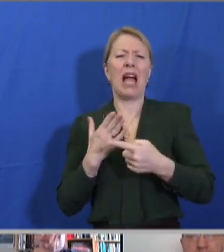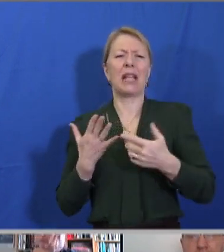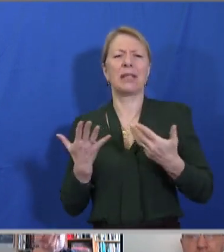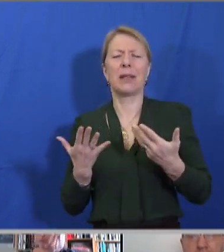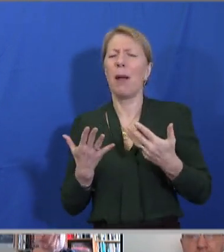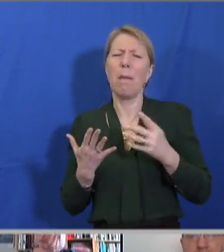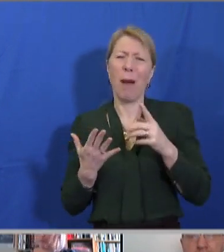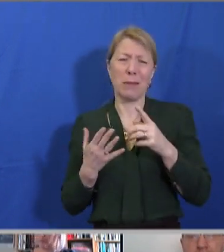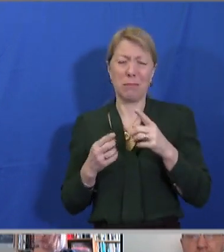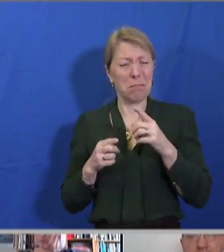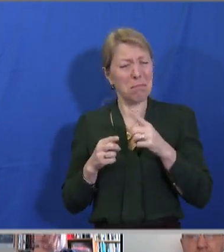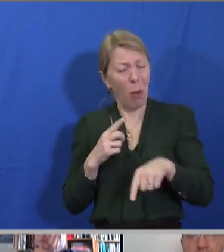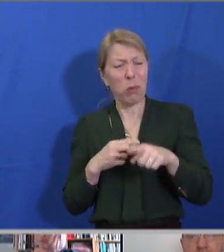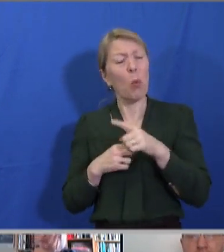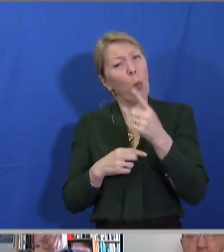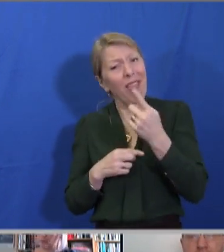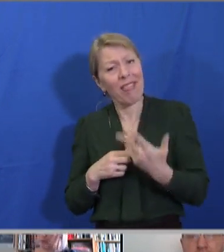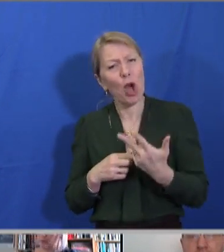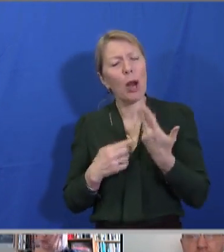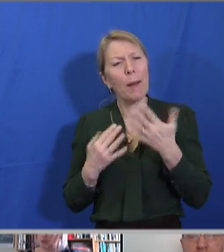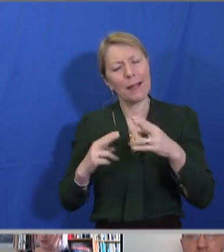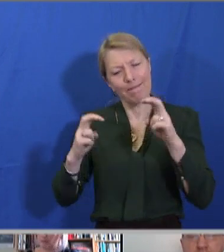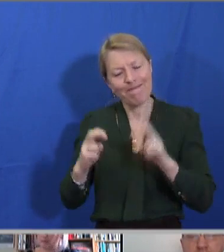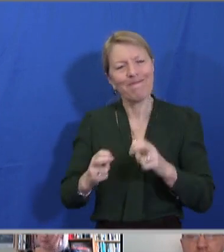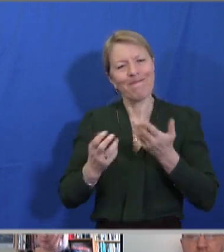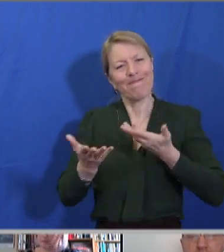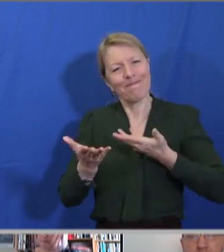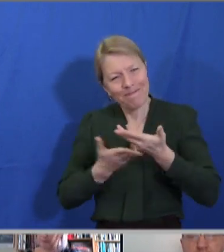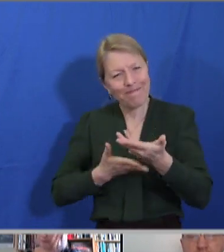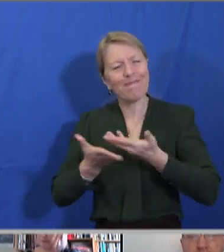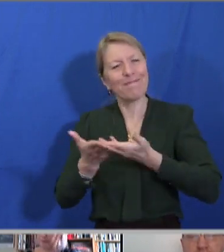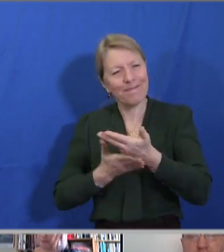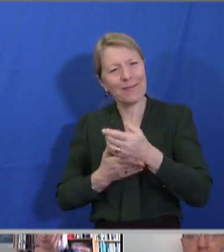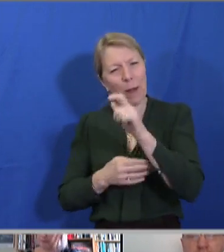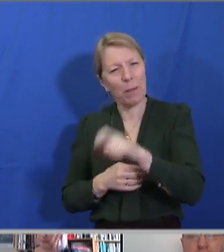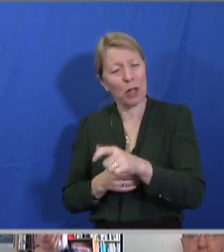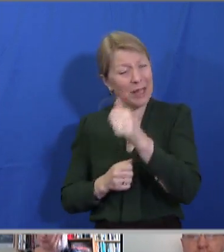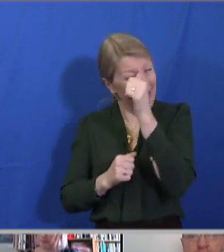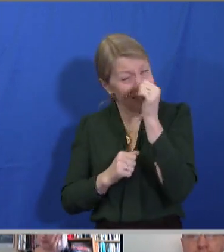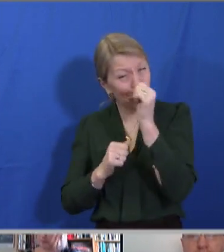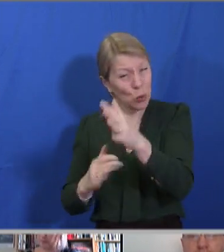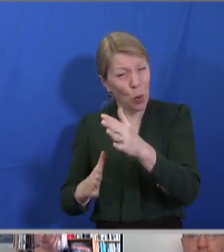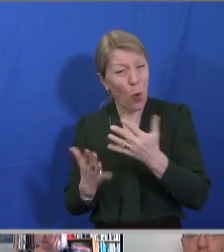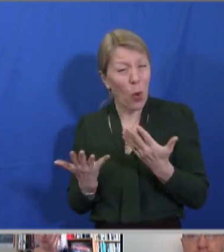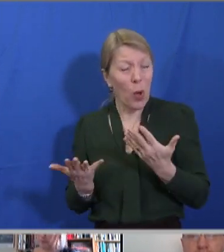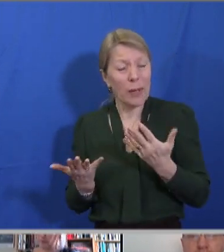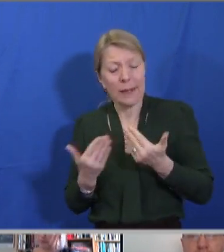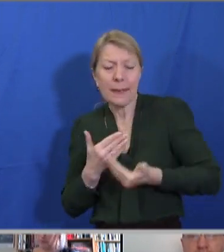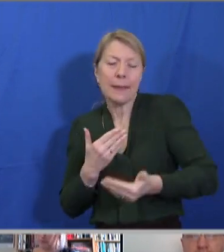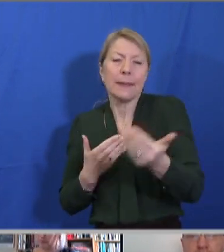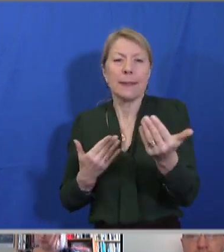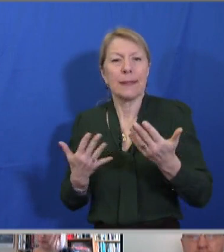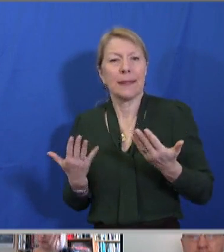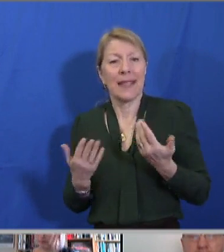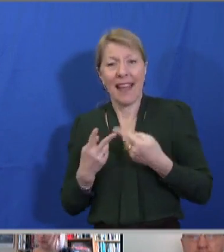and I think that kind of discussion and consultation is really important. You're probably aware we have out for consultation at the minute